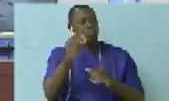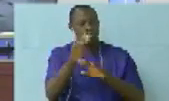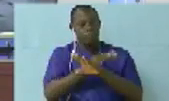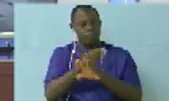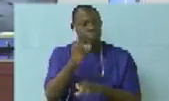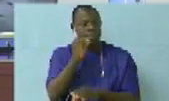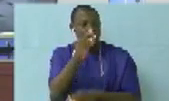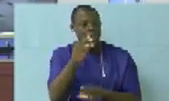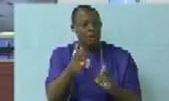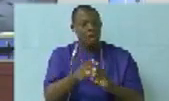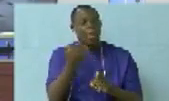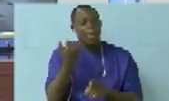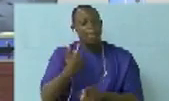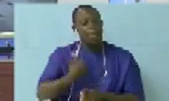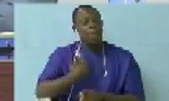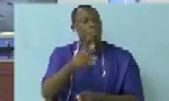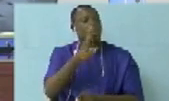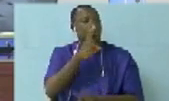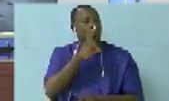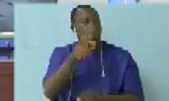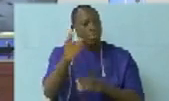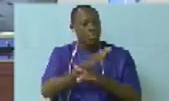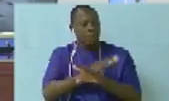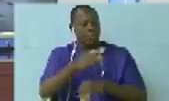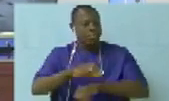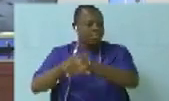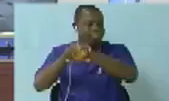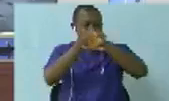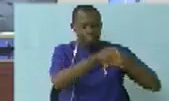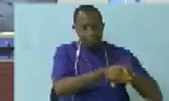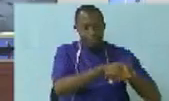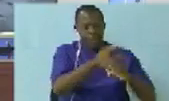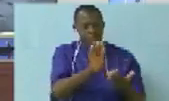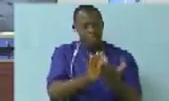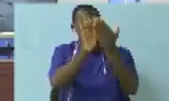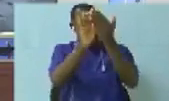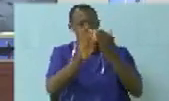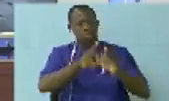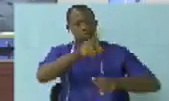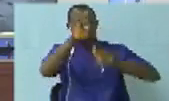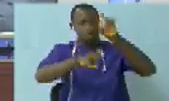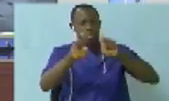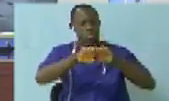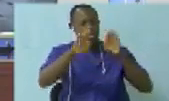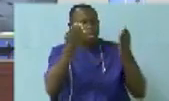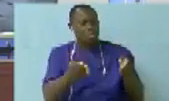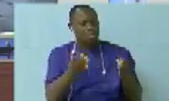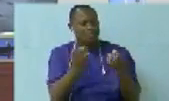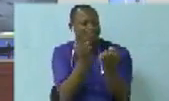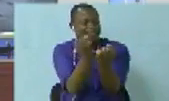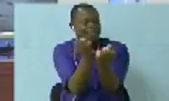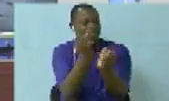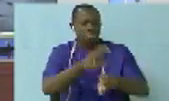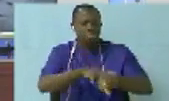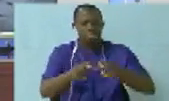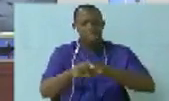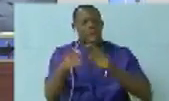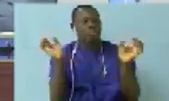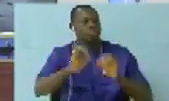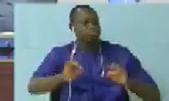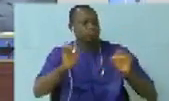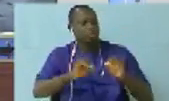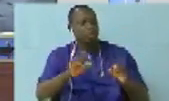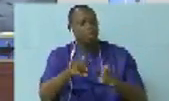were brought before the panel were not in handcuffs. The handcuffs were